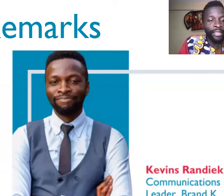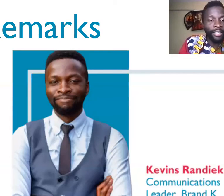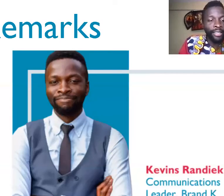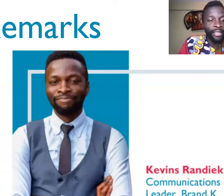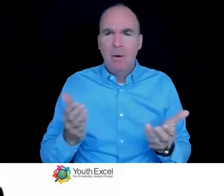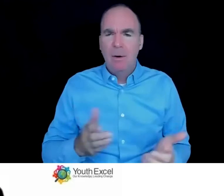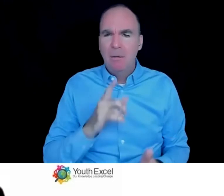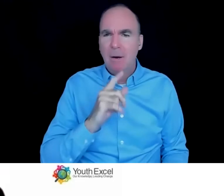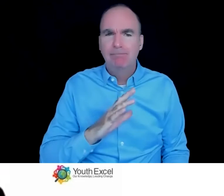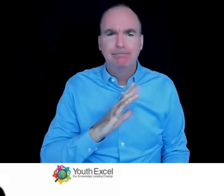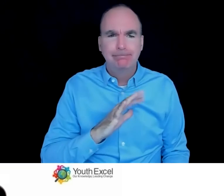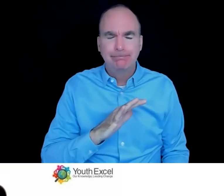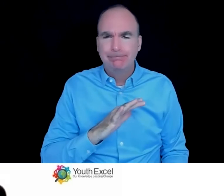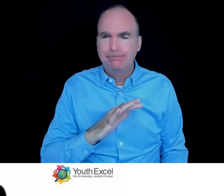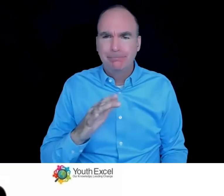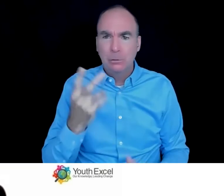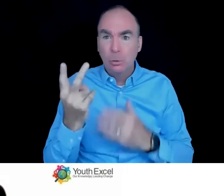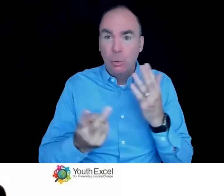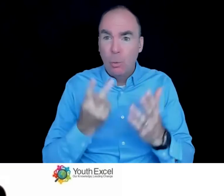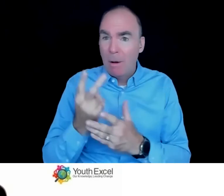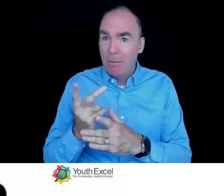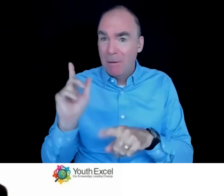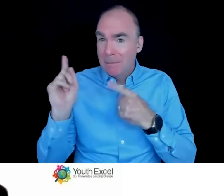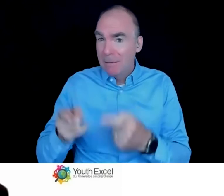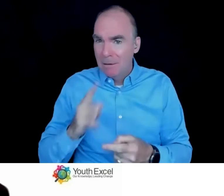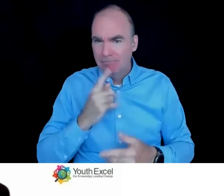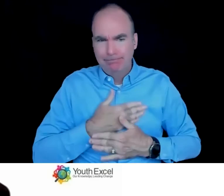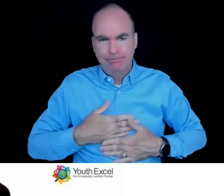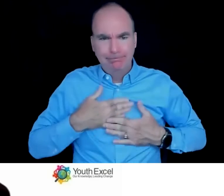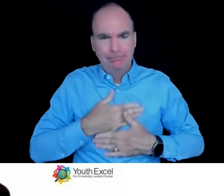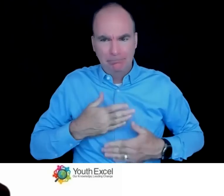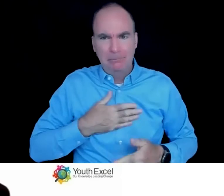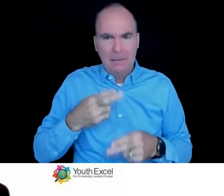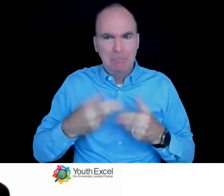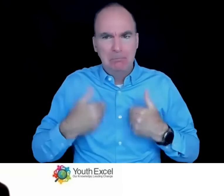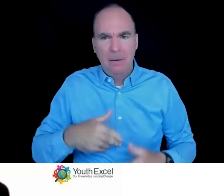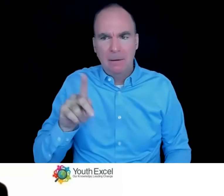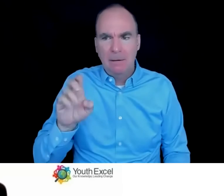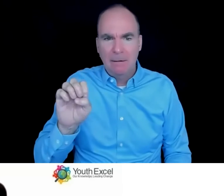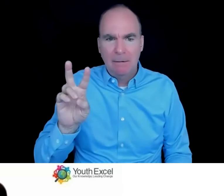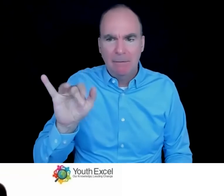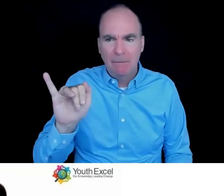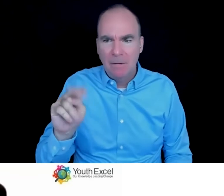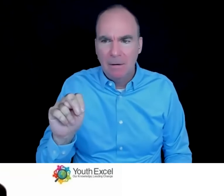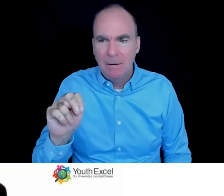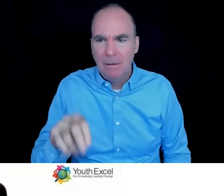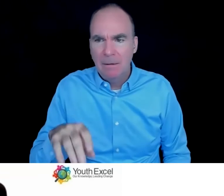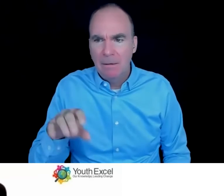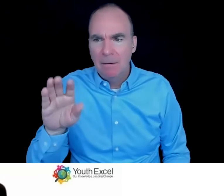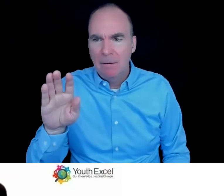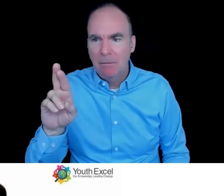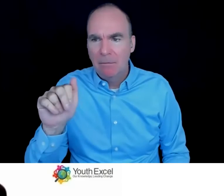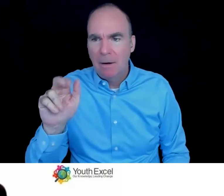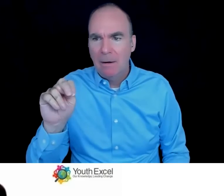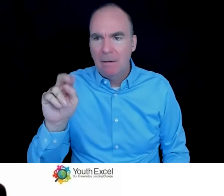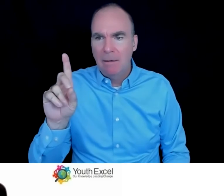a great past 2 hours. My name is Kevins Randiek, and it's a pleasure to plug in